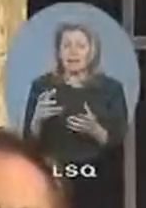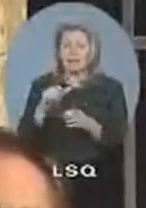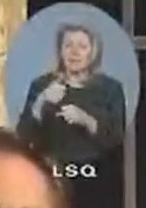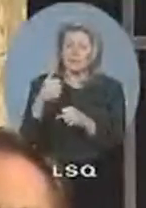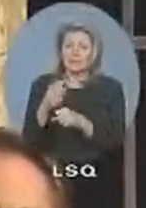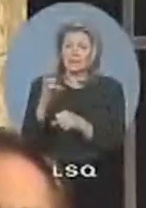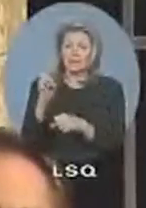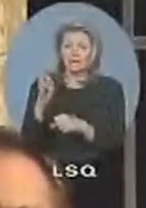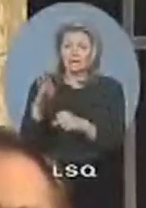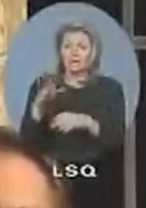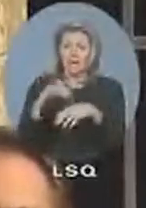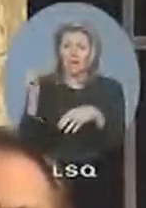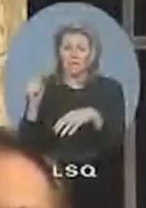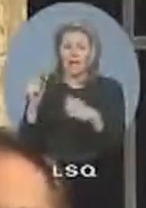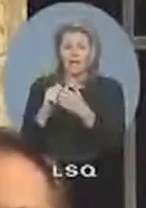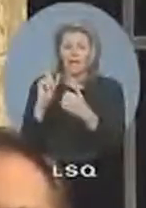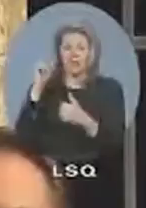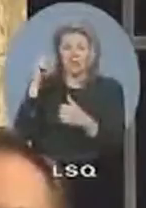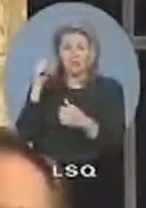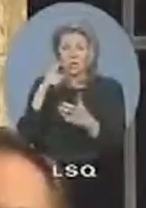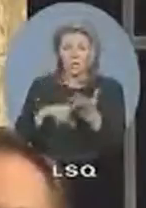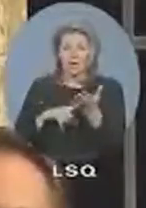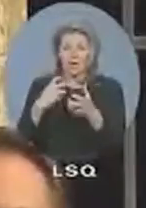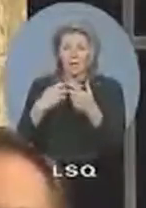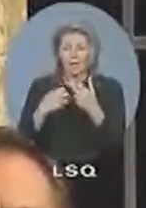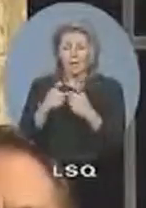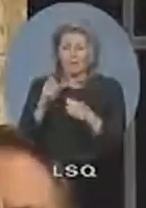responsible for the imports? Will he take serious action against violations?